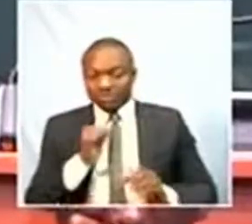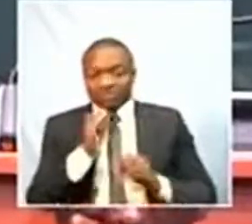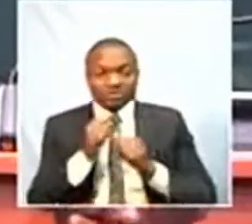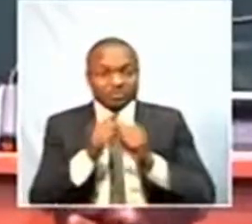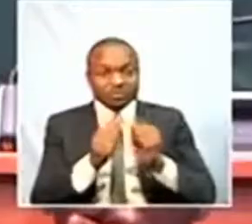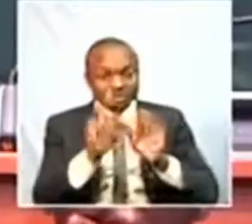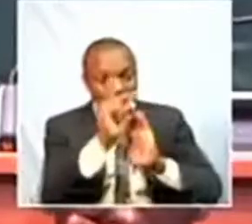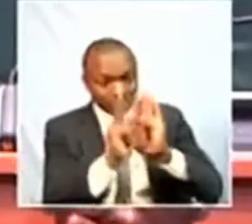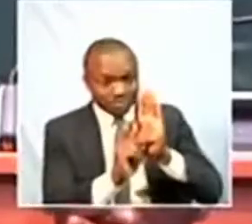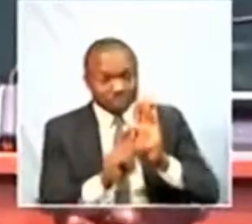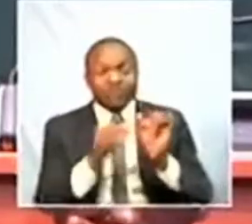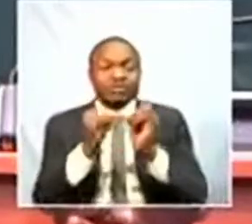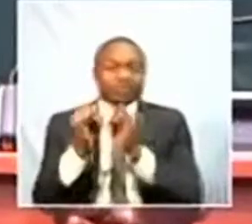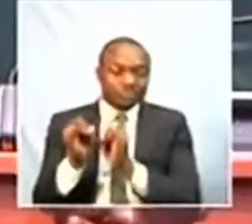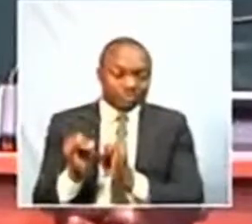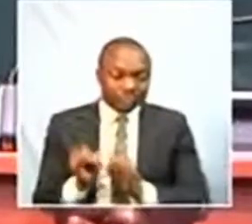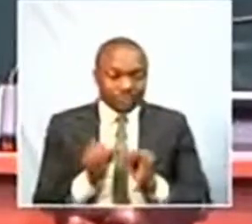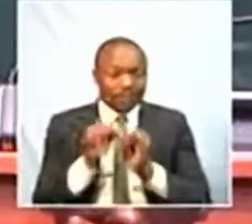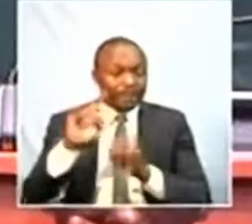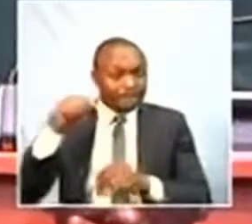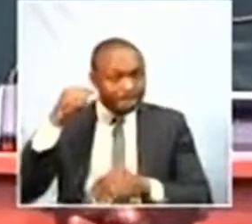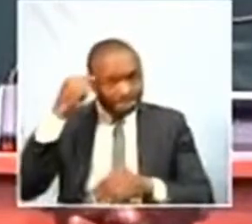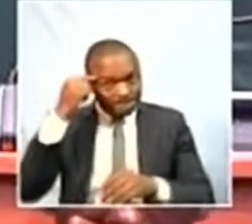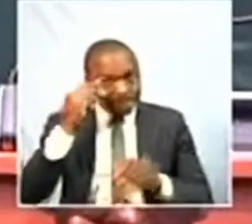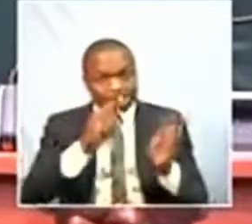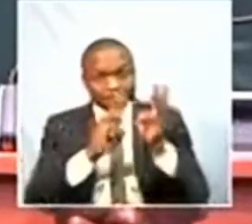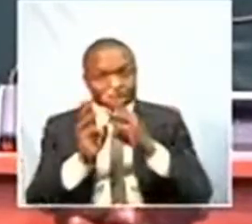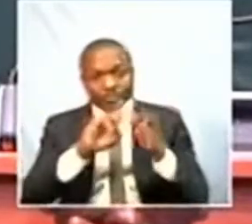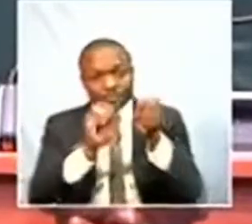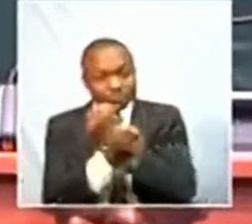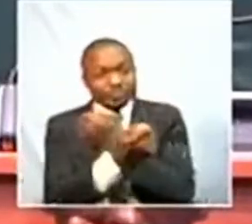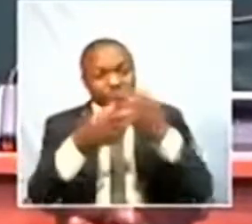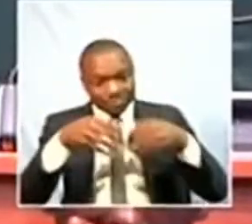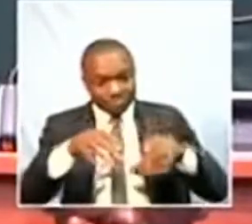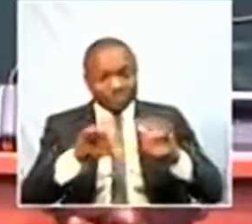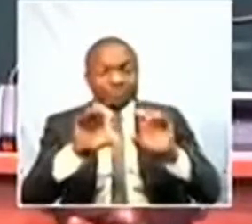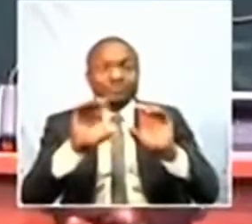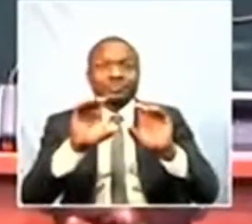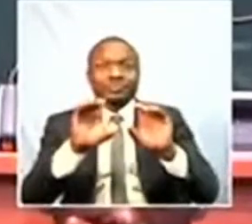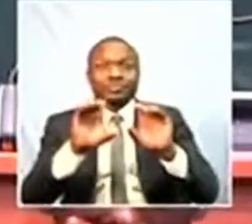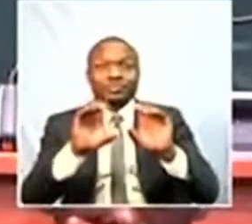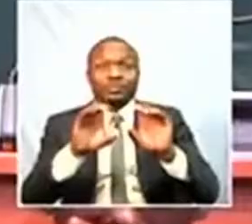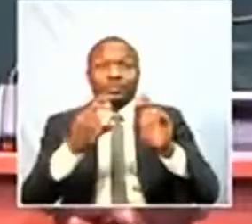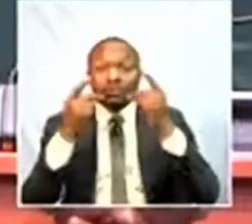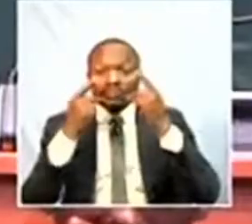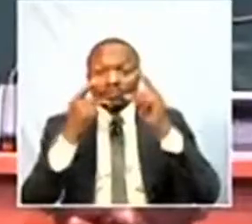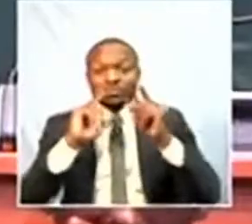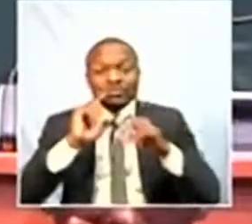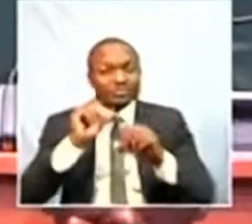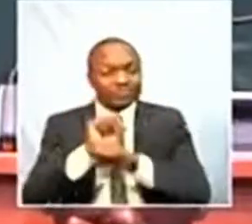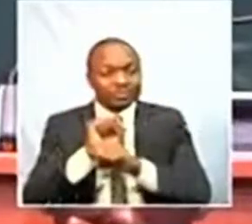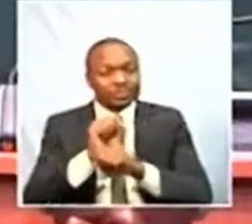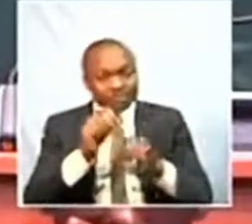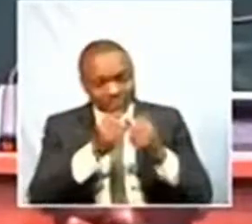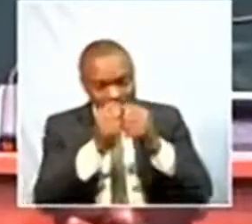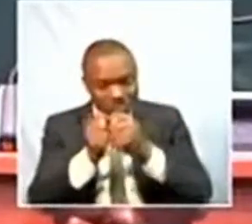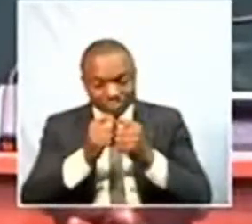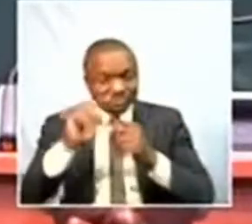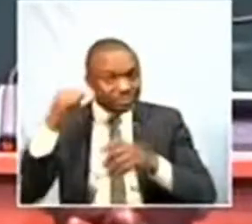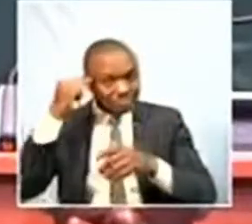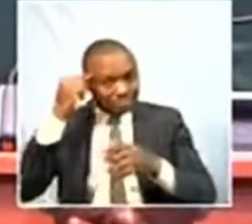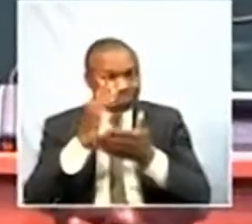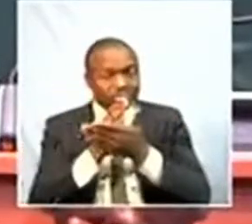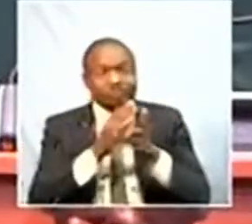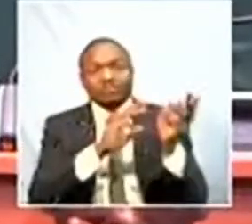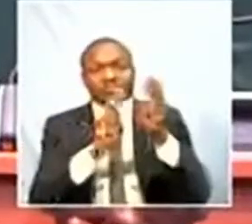are implemented by the government, then climate change will continue, Madam Speaker. We, the general public, need to work together with the government to stop